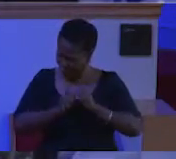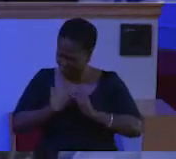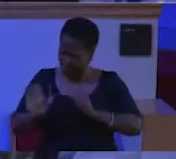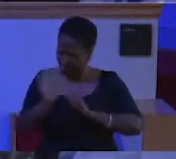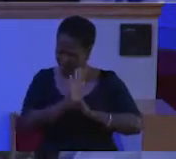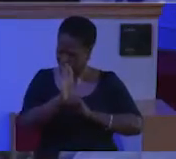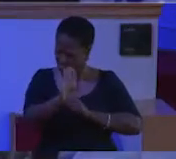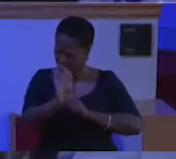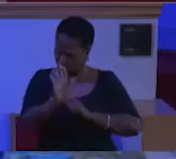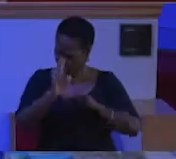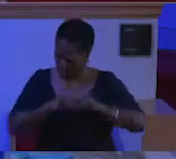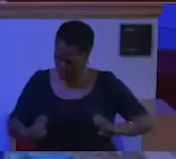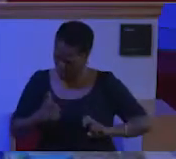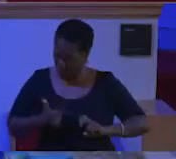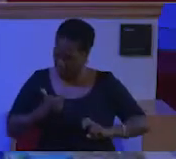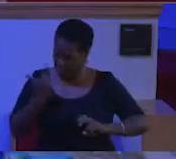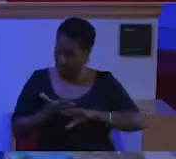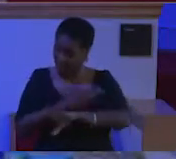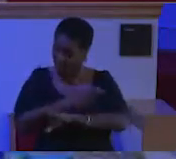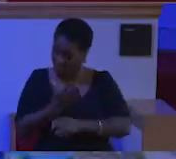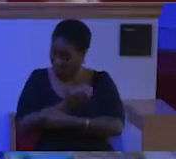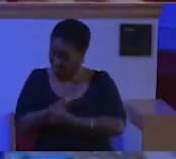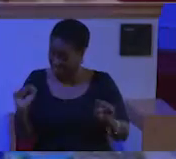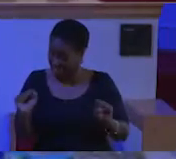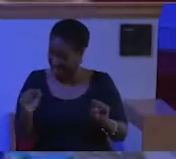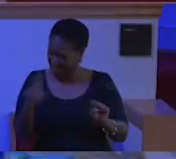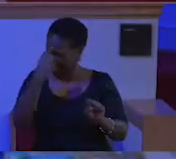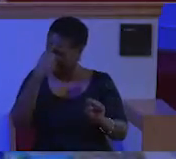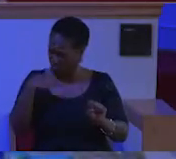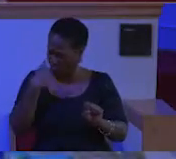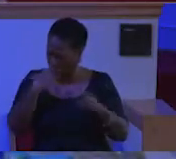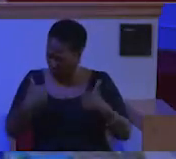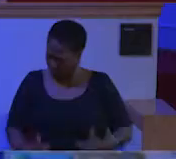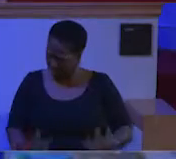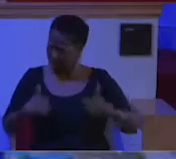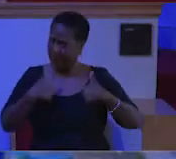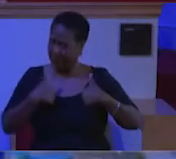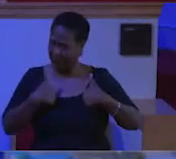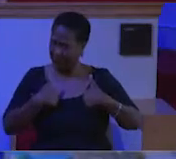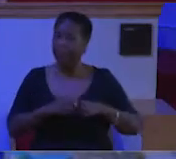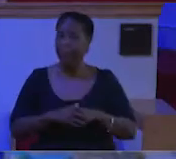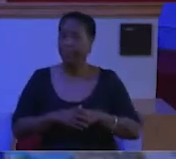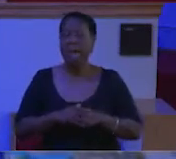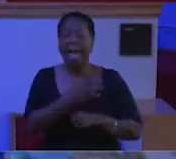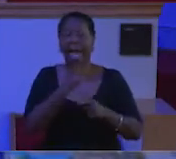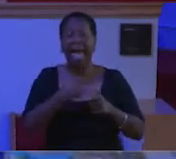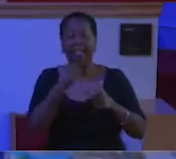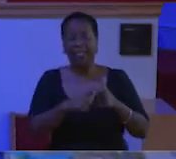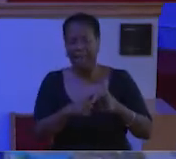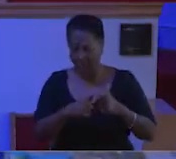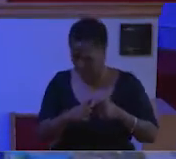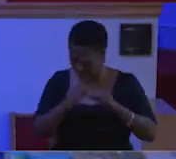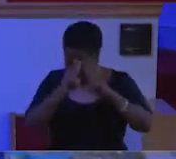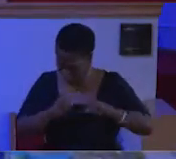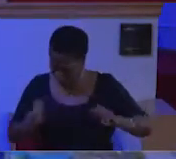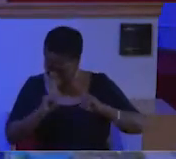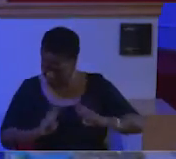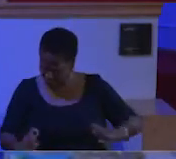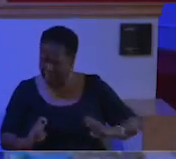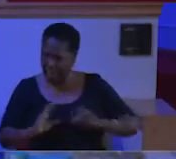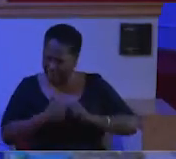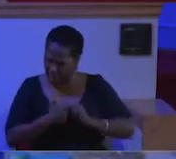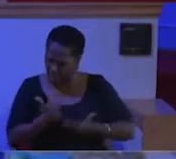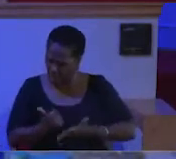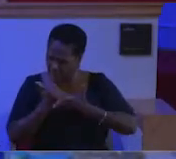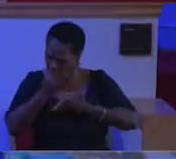before you got saved and look at who you really are. And then look where God has brought